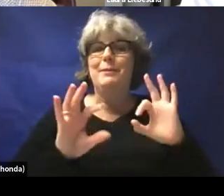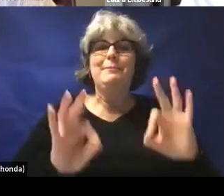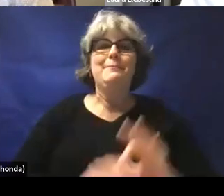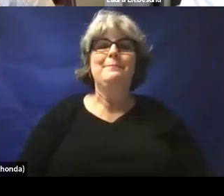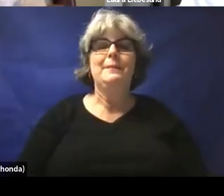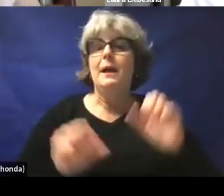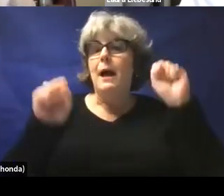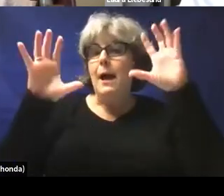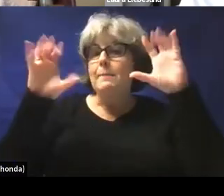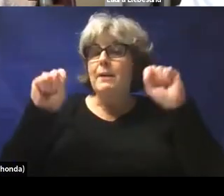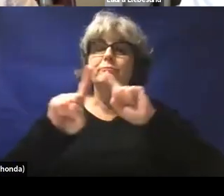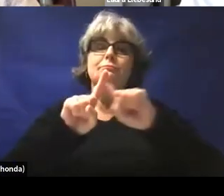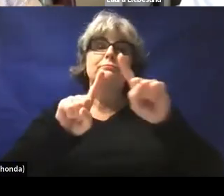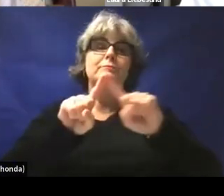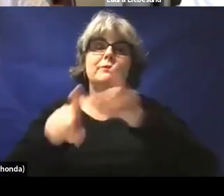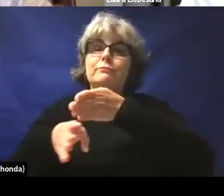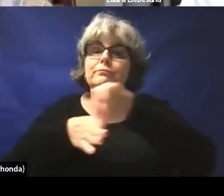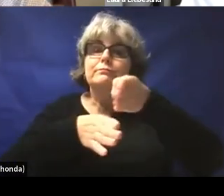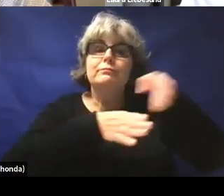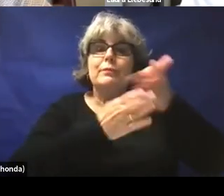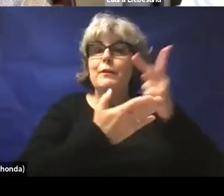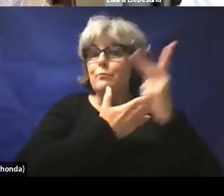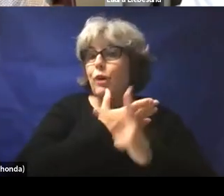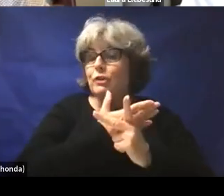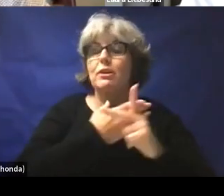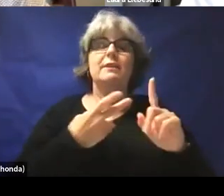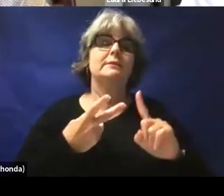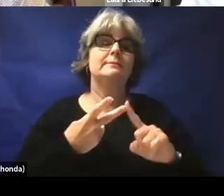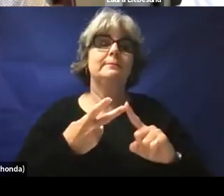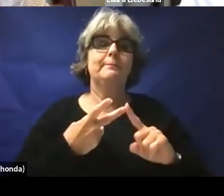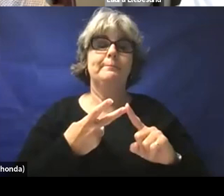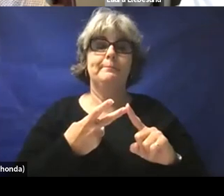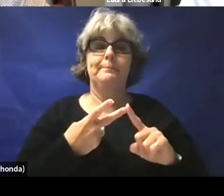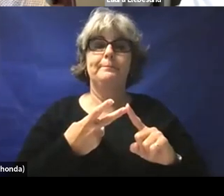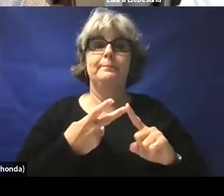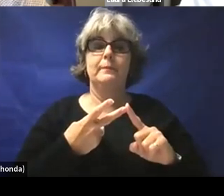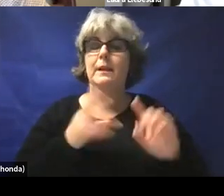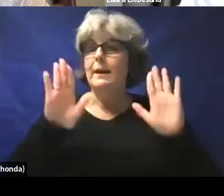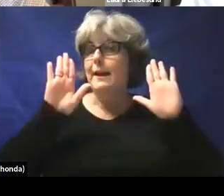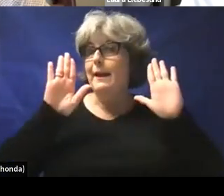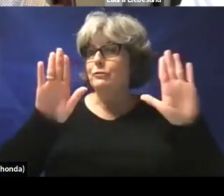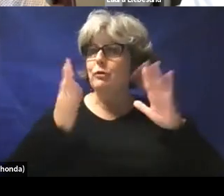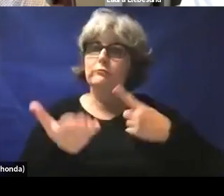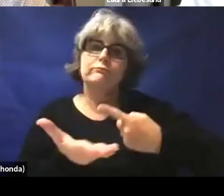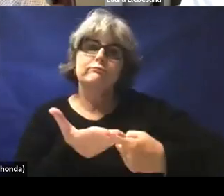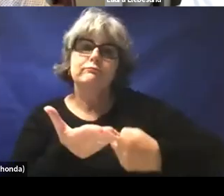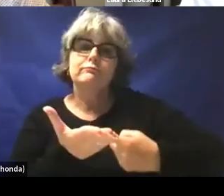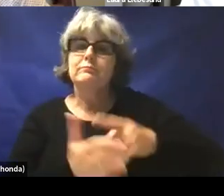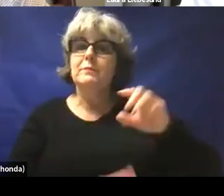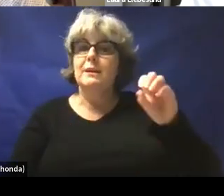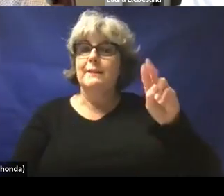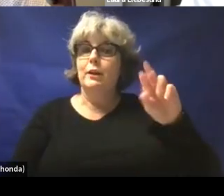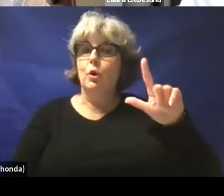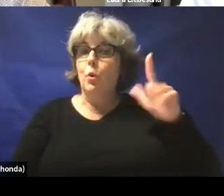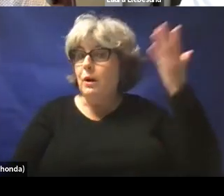It's amazing to hear all the different areas that the project has touched on. I think that, it's great to be able to talk about how oral history can